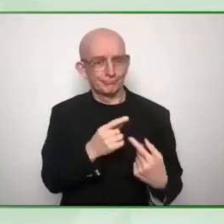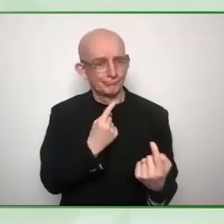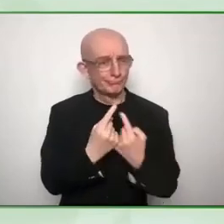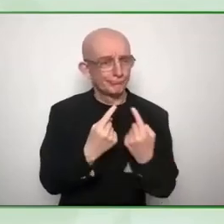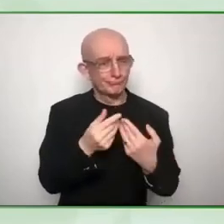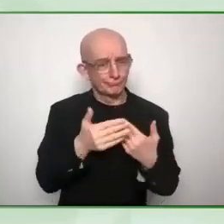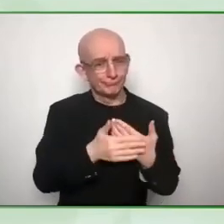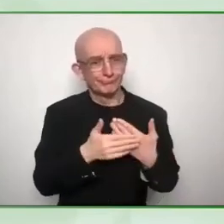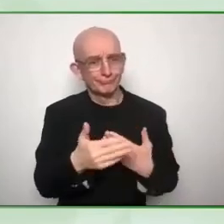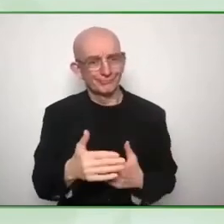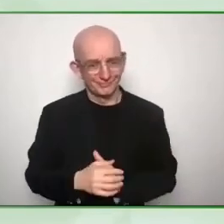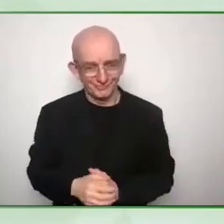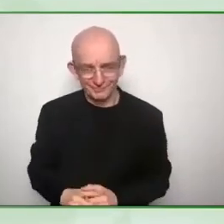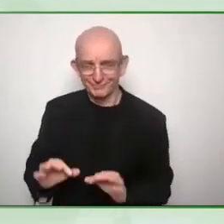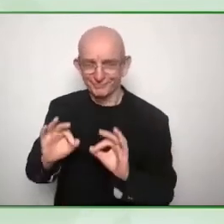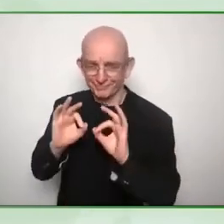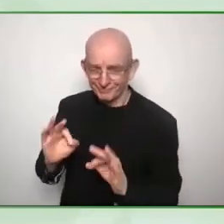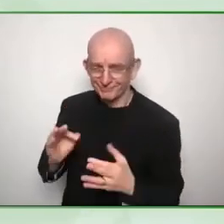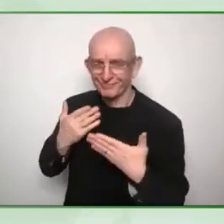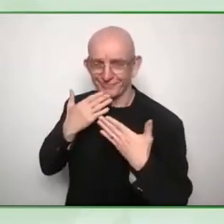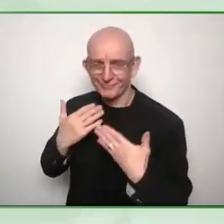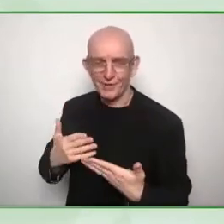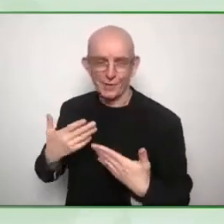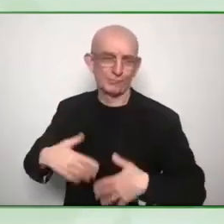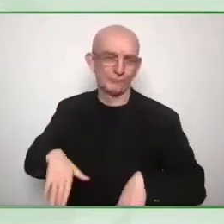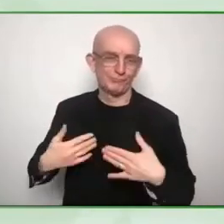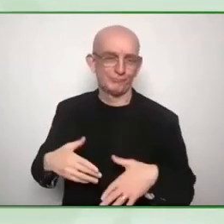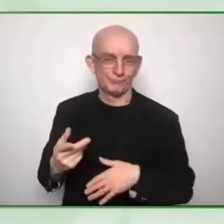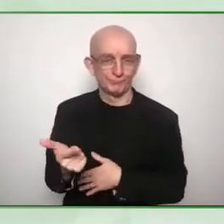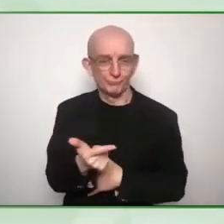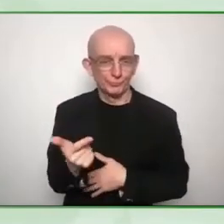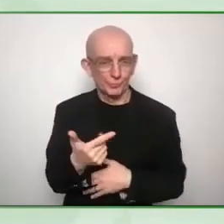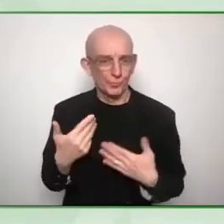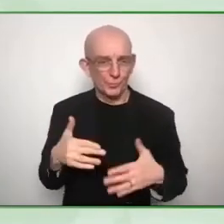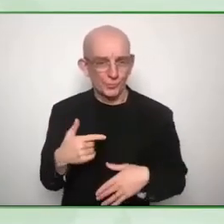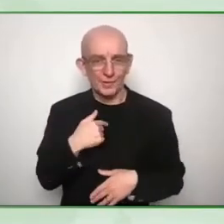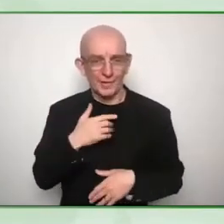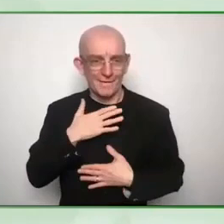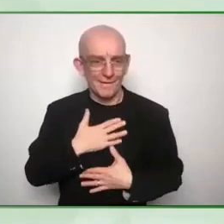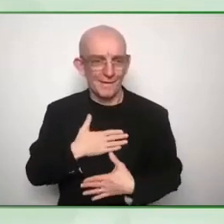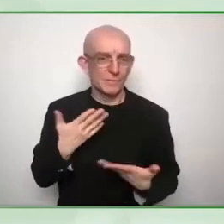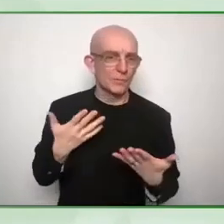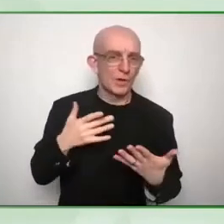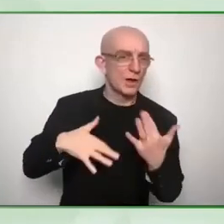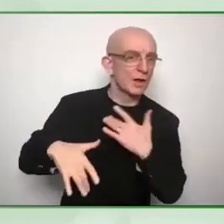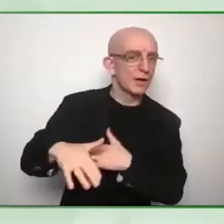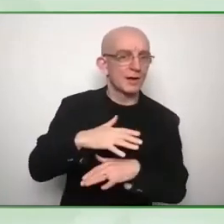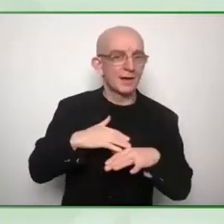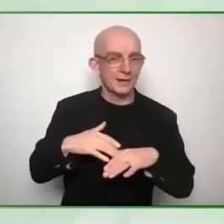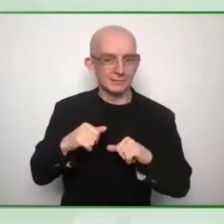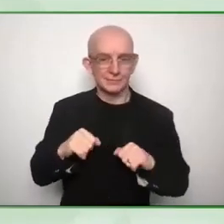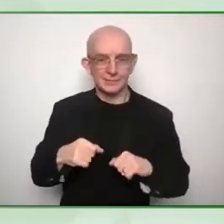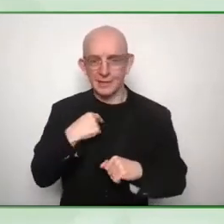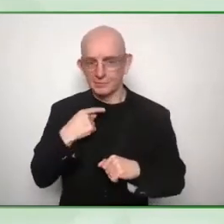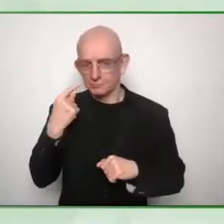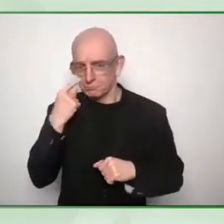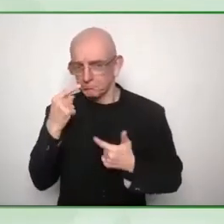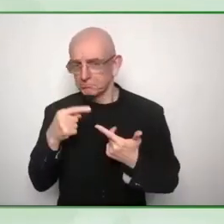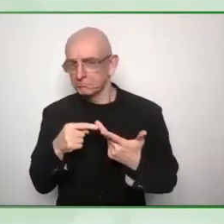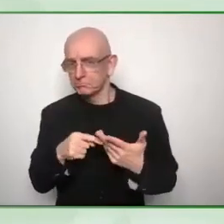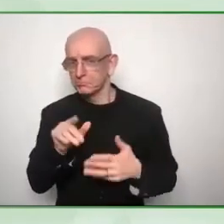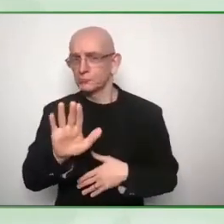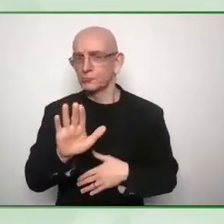and I would suggest everybody else who's interested in finds out themselves more. Great. Many, many thanks.